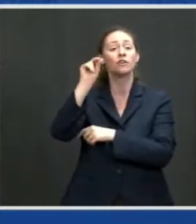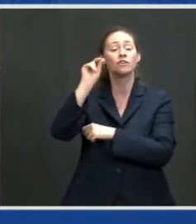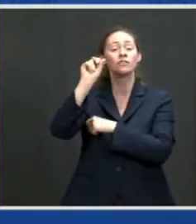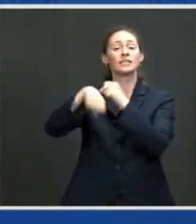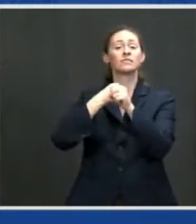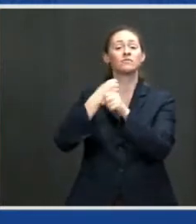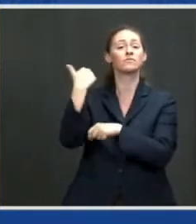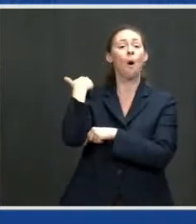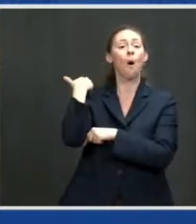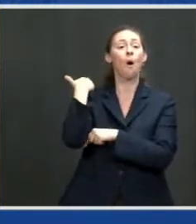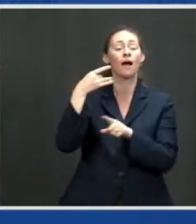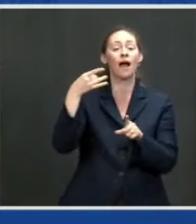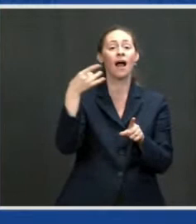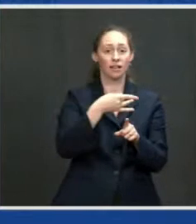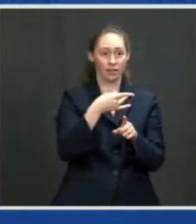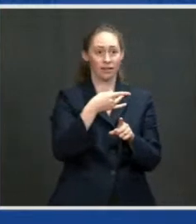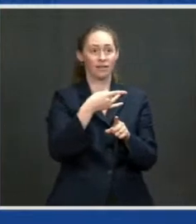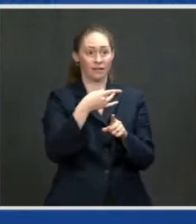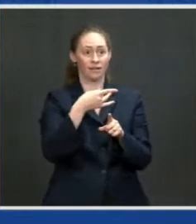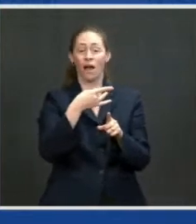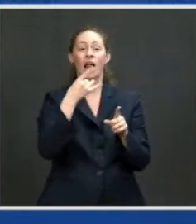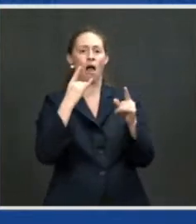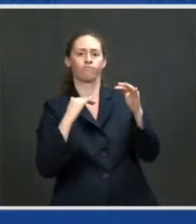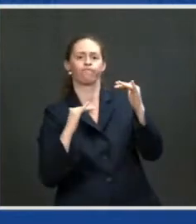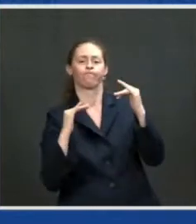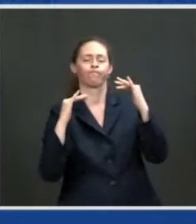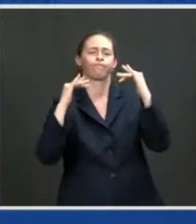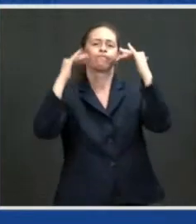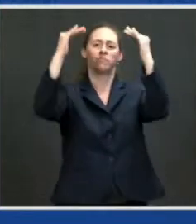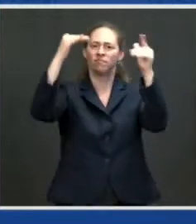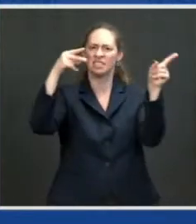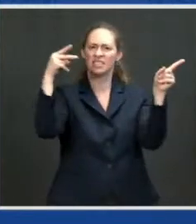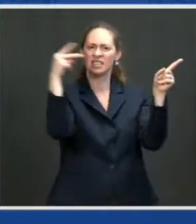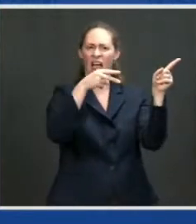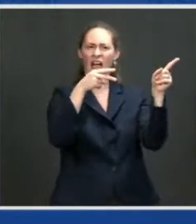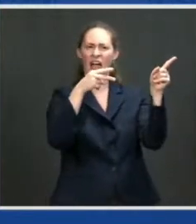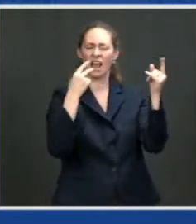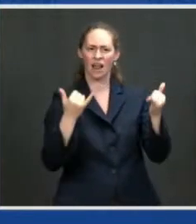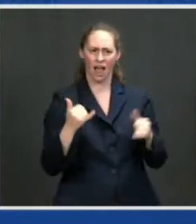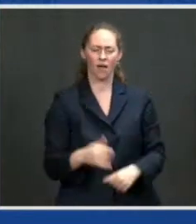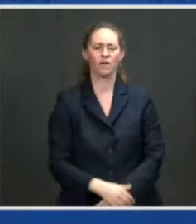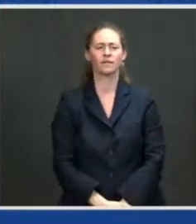2. This past year, Japan, Canada,